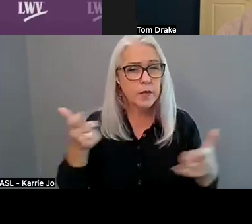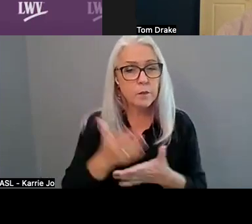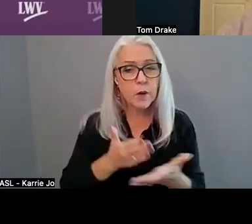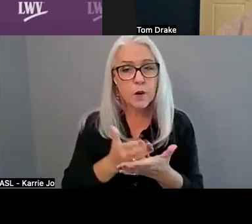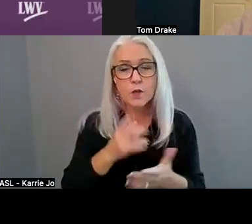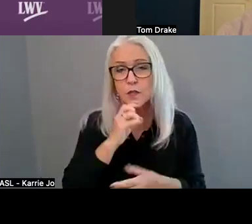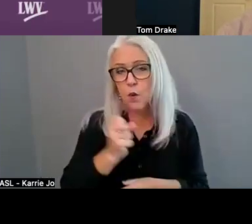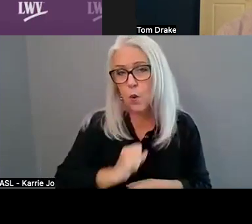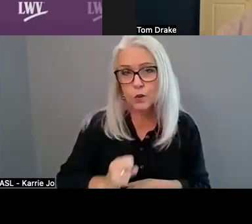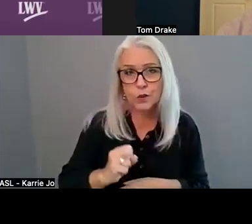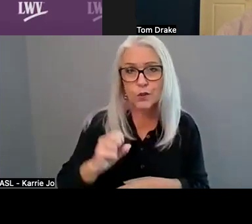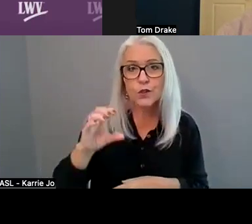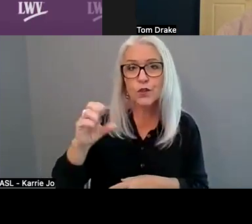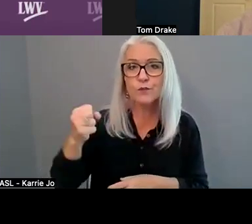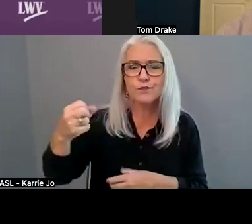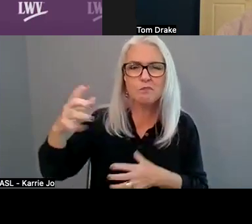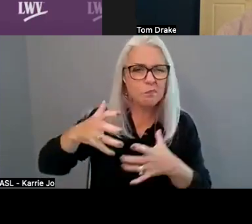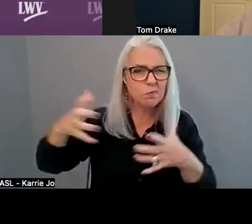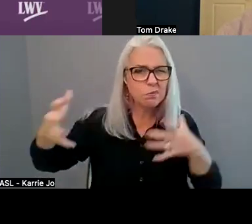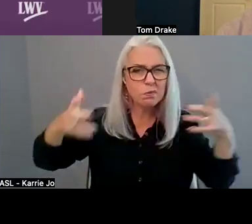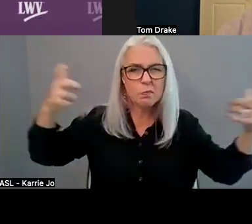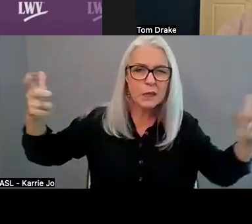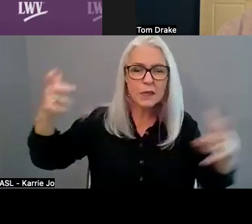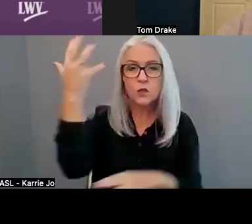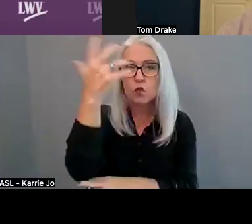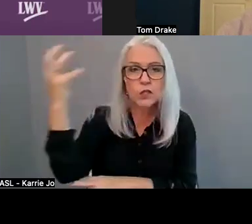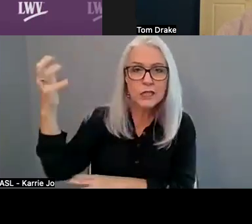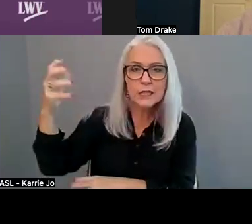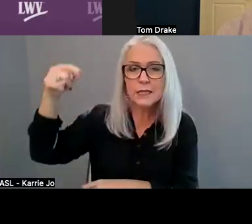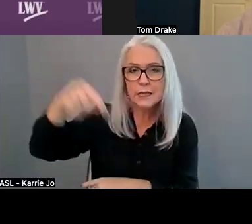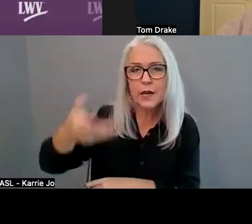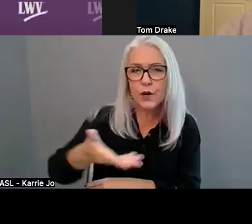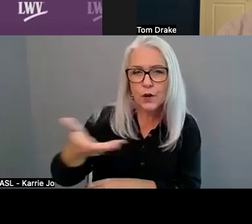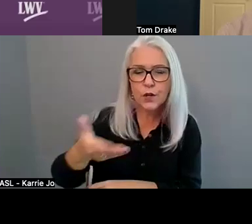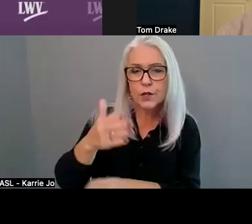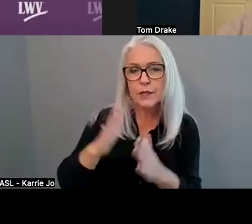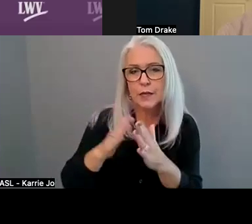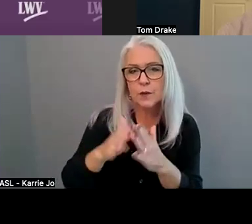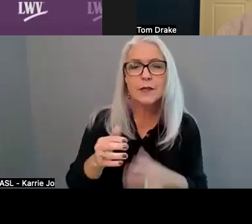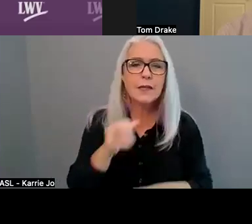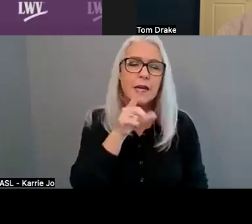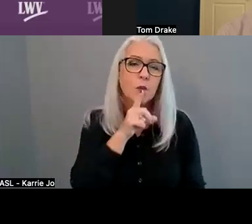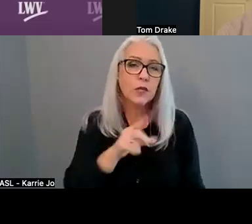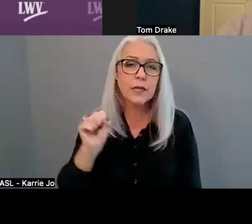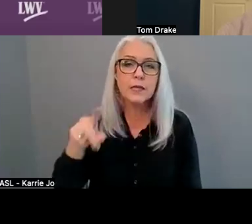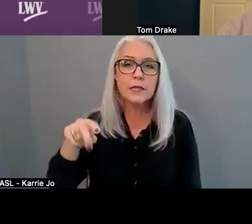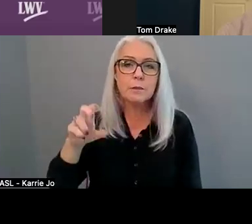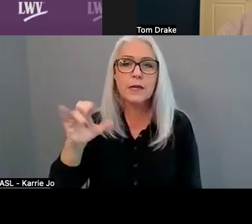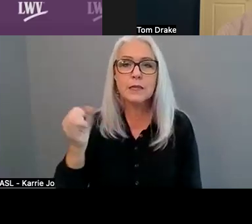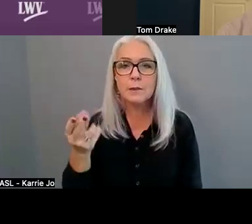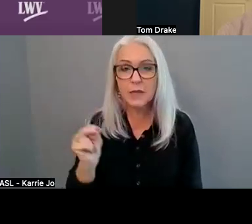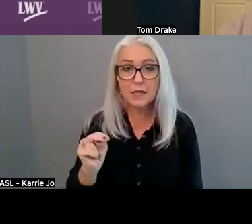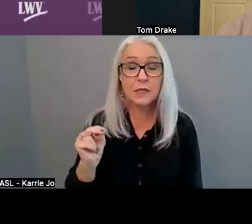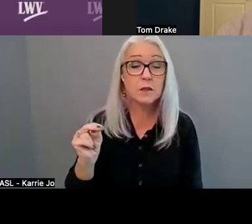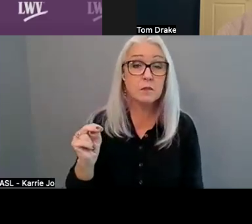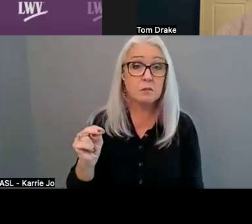older shade trees that were down there. Um, they weren't specimen trees, but they were nice, big, leafy